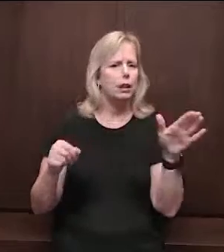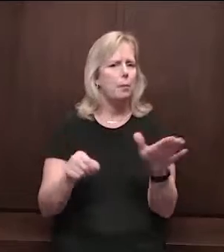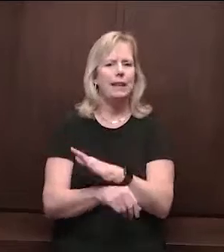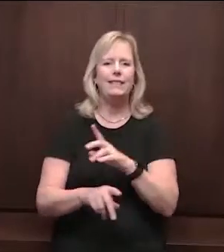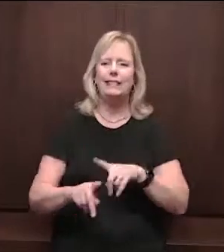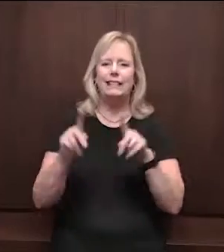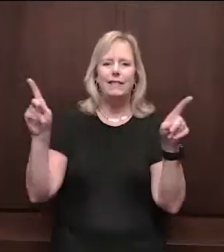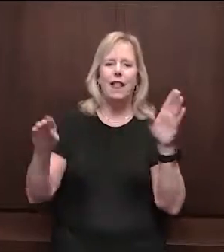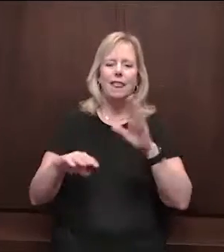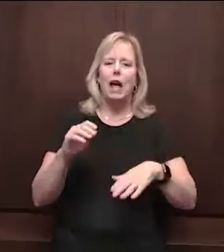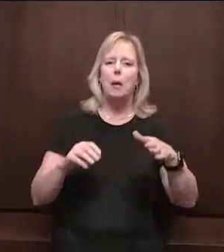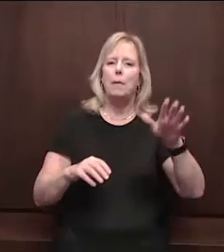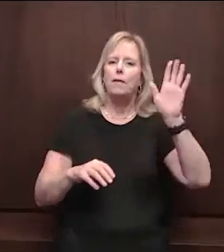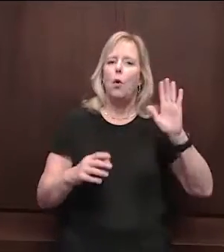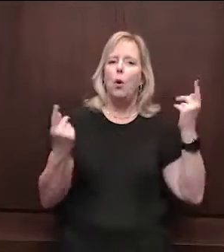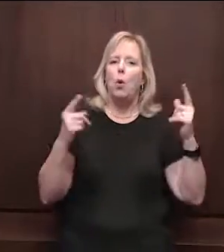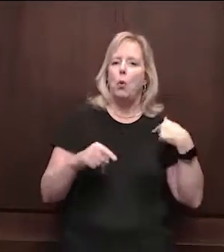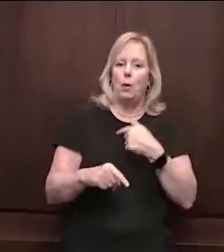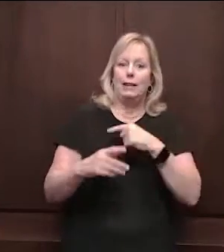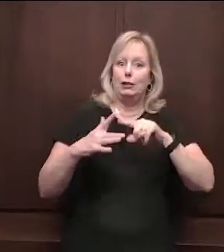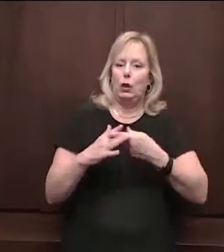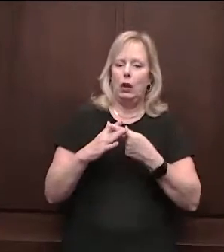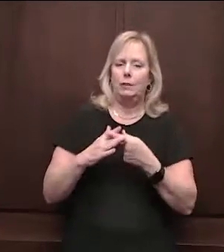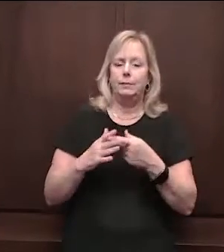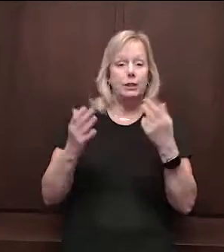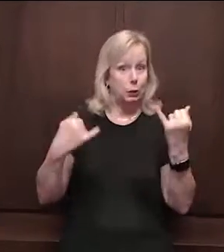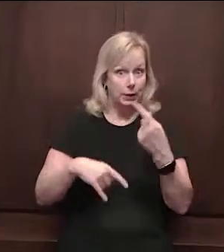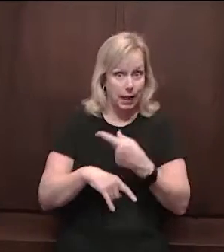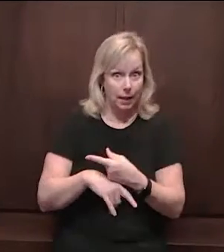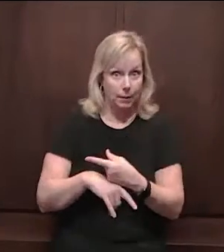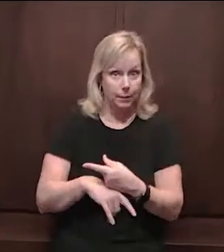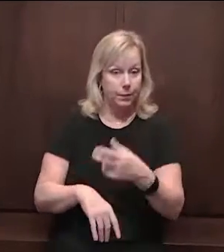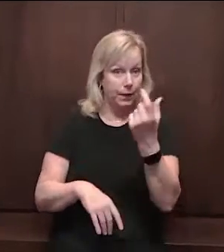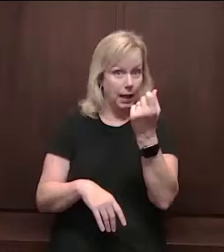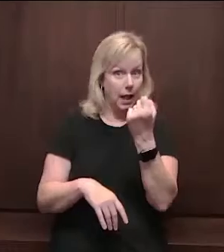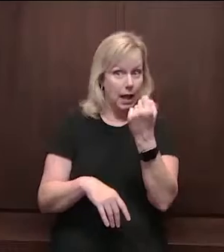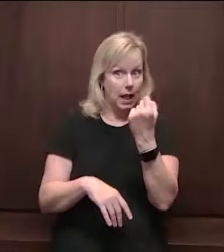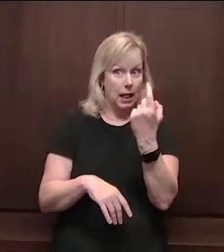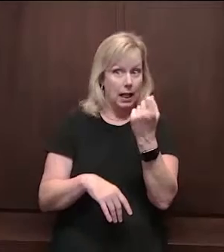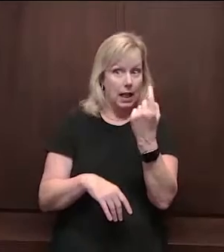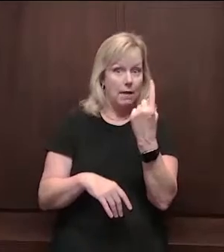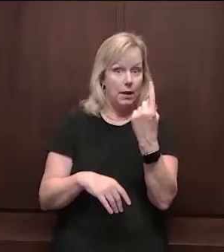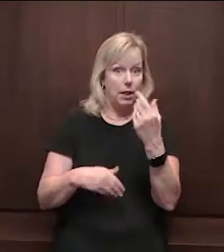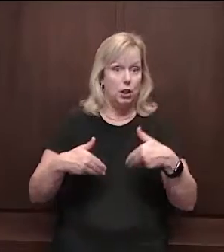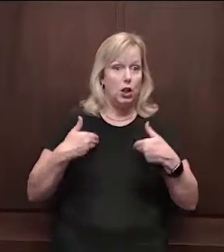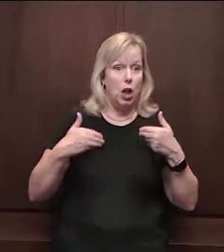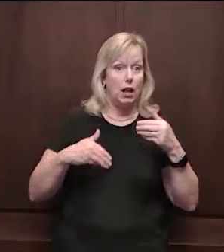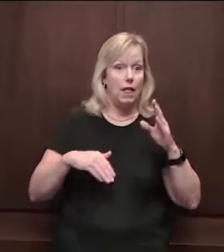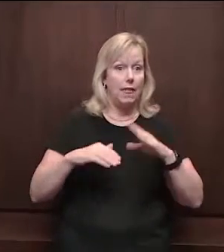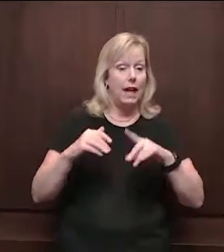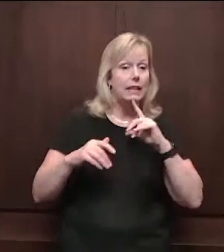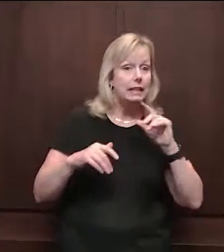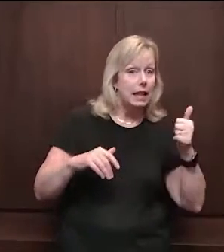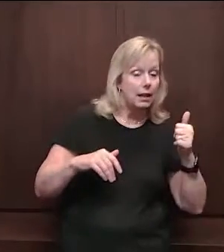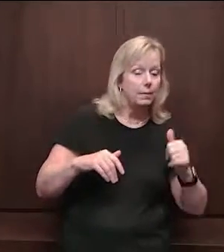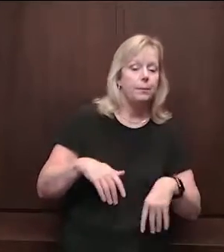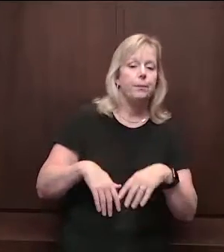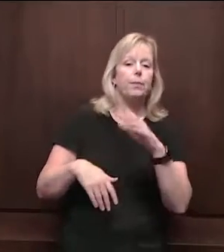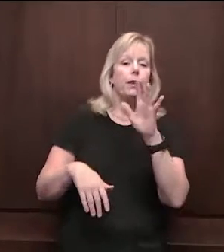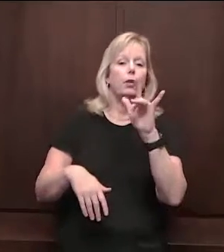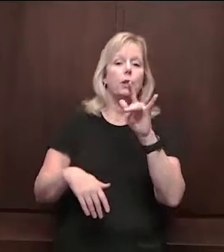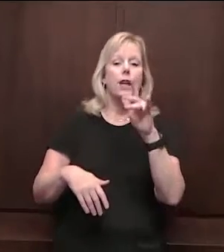different from when we started also. Yes. So today, 11 are under the age of 10, 25